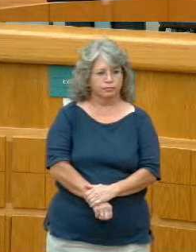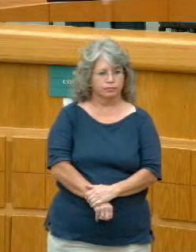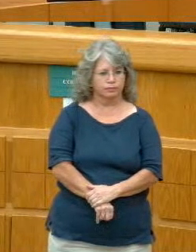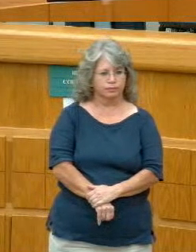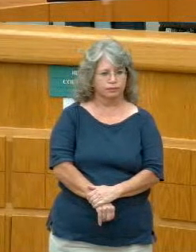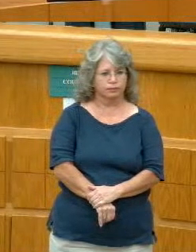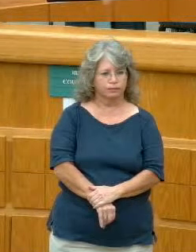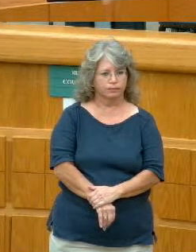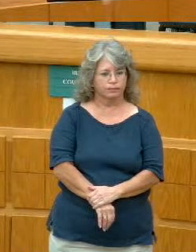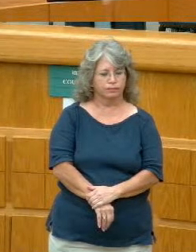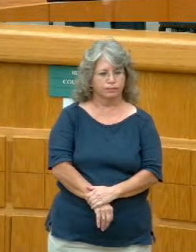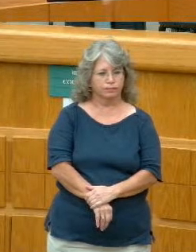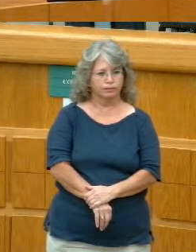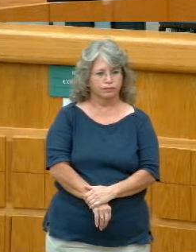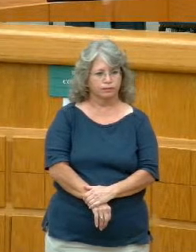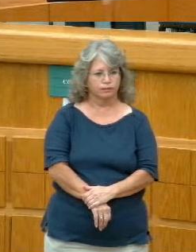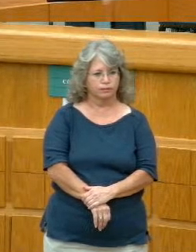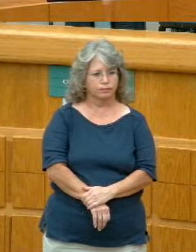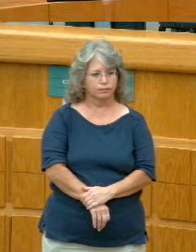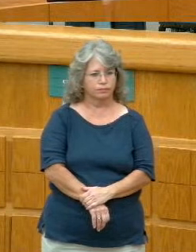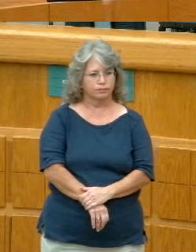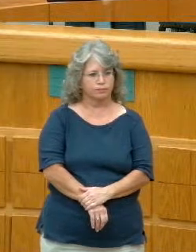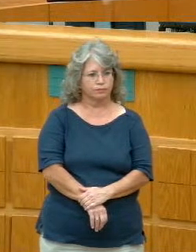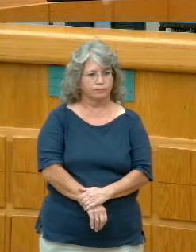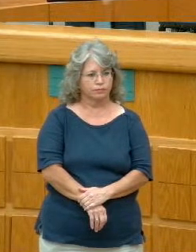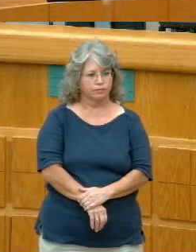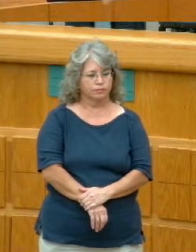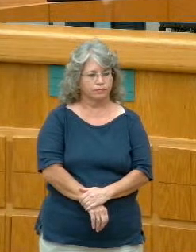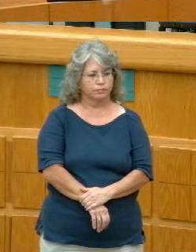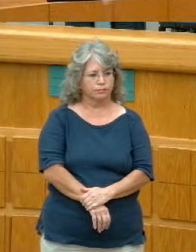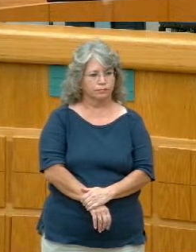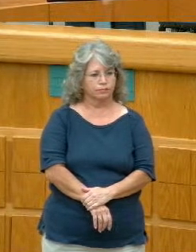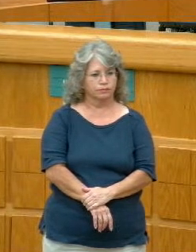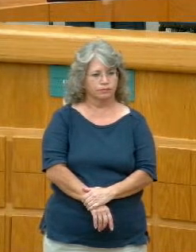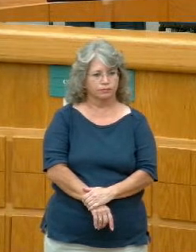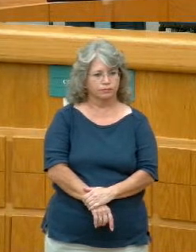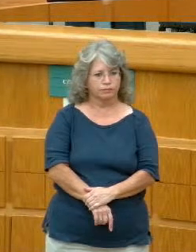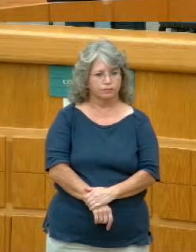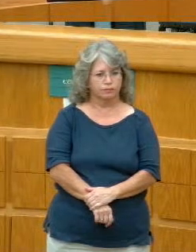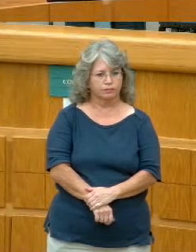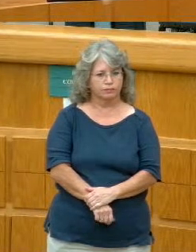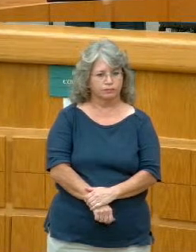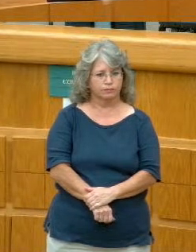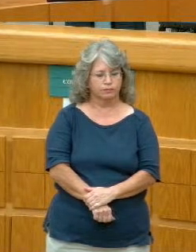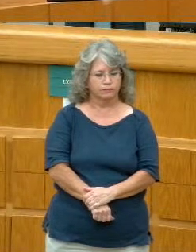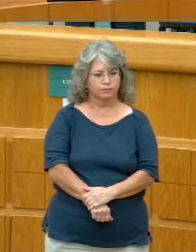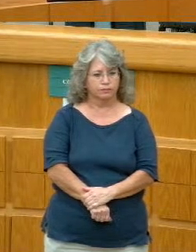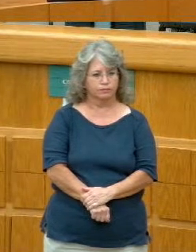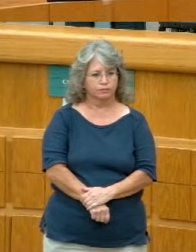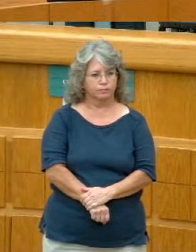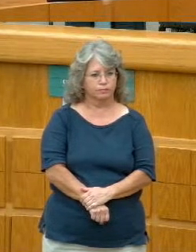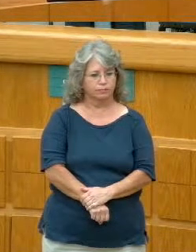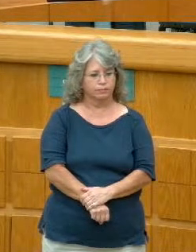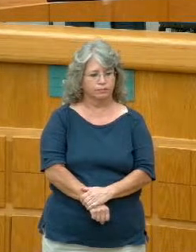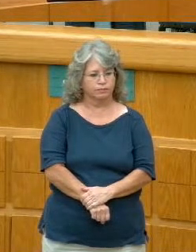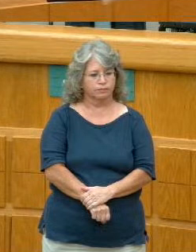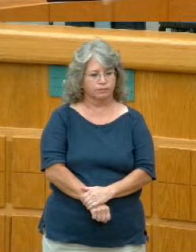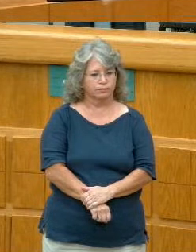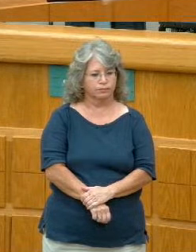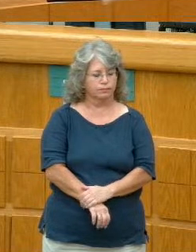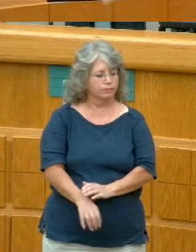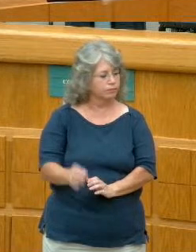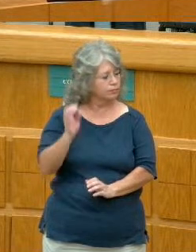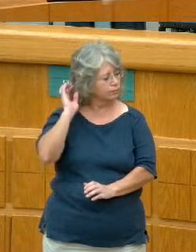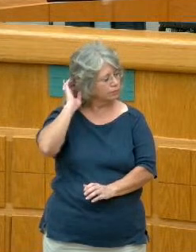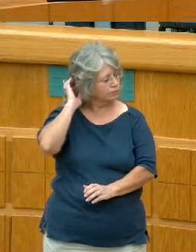cerrarán temporalmente. Aún así puede solicitar registros de nacimiento y de función en línea, pero se retrasarán ya que el equipo de registros vitales se pondrán